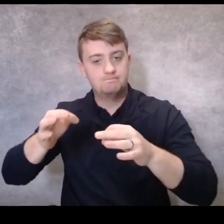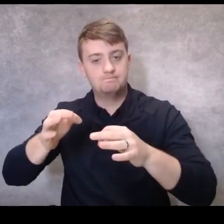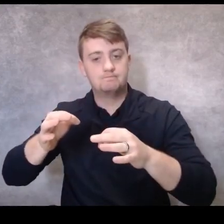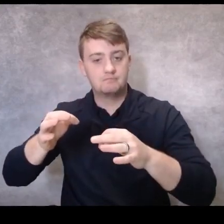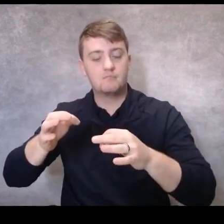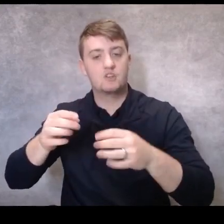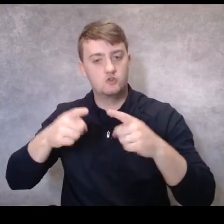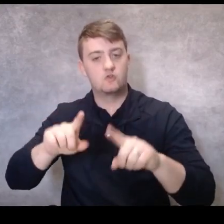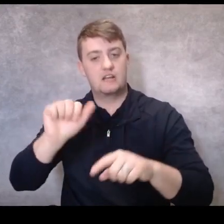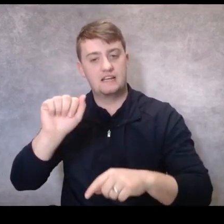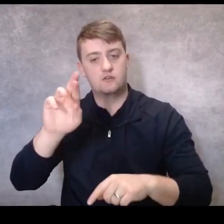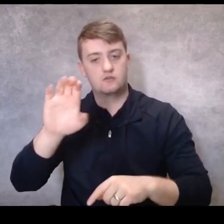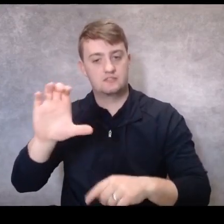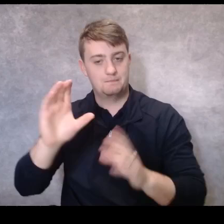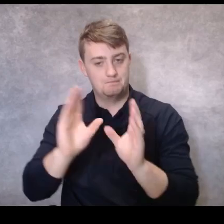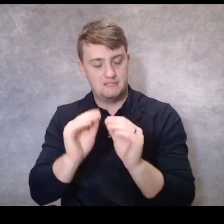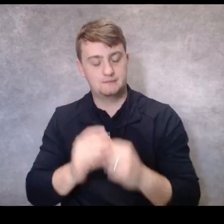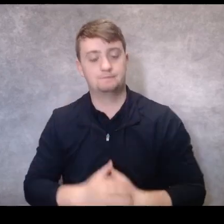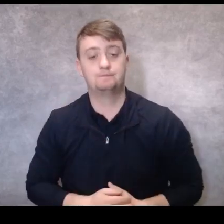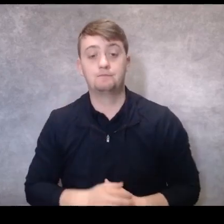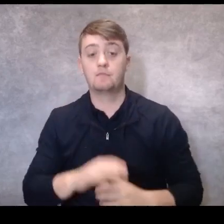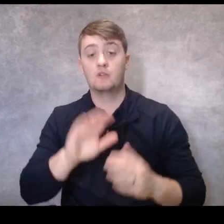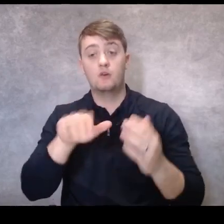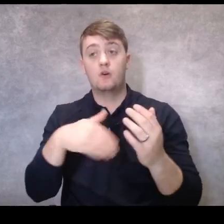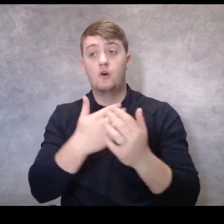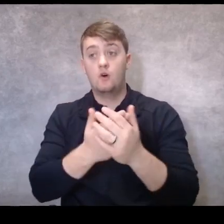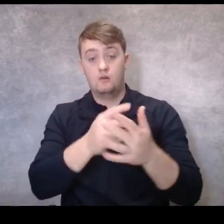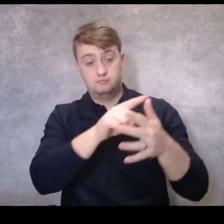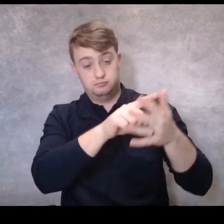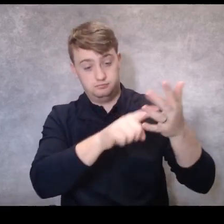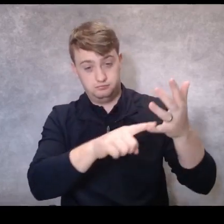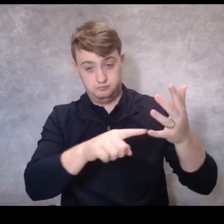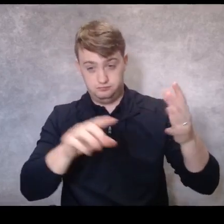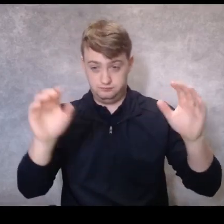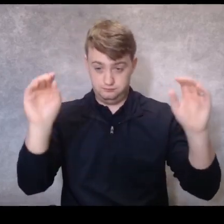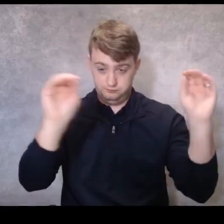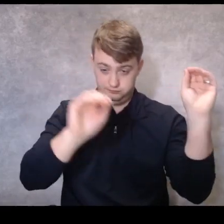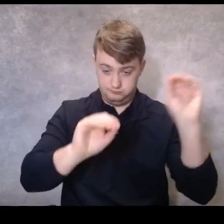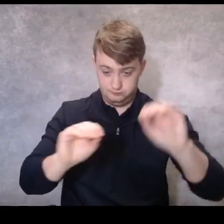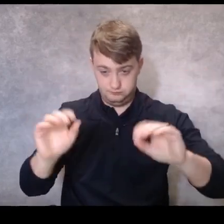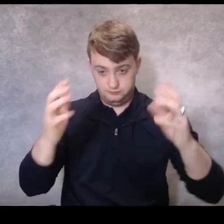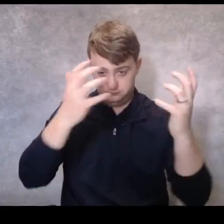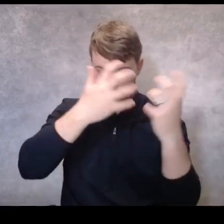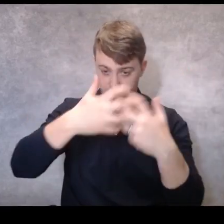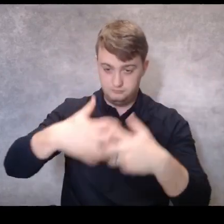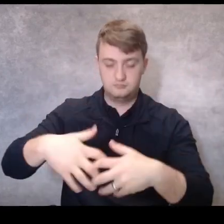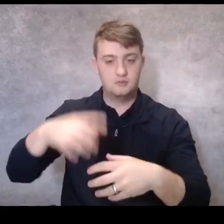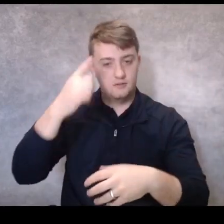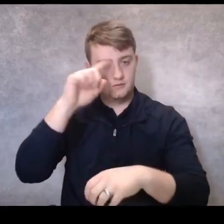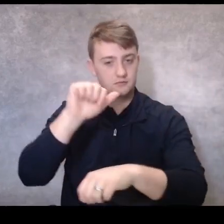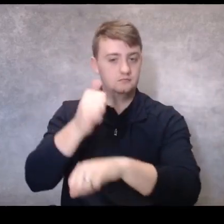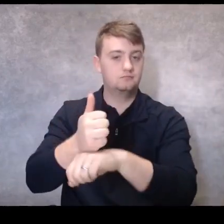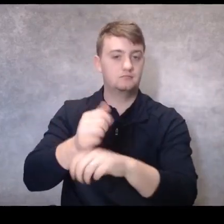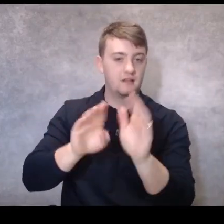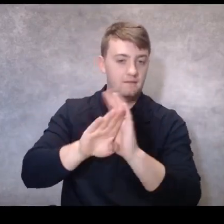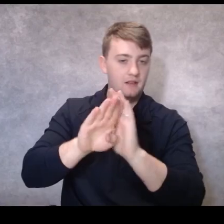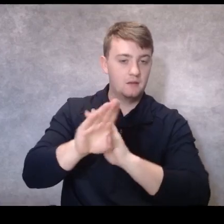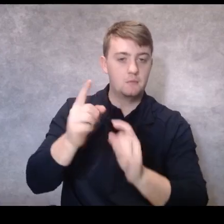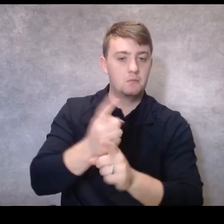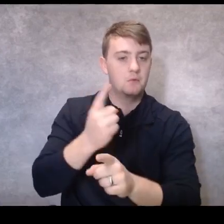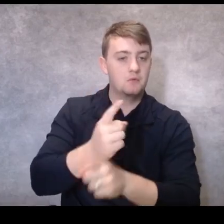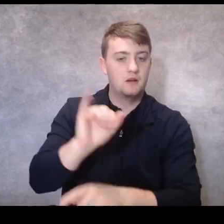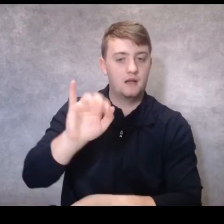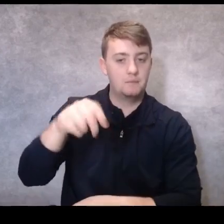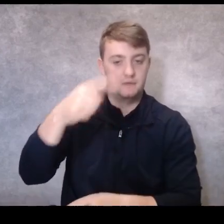decisions during the ARC meetings. All the pieces of the puzzle are needed in order to create or develop the